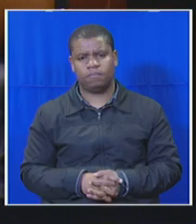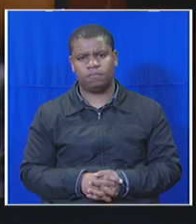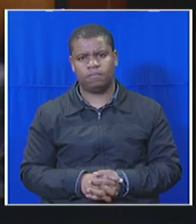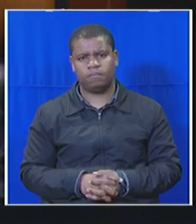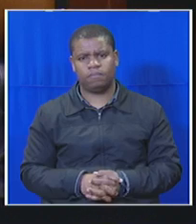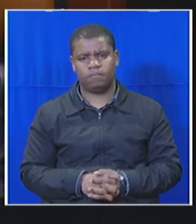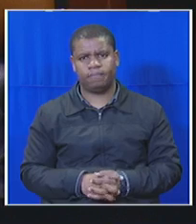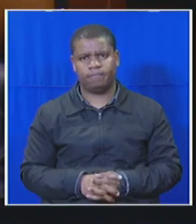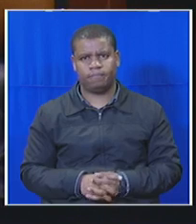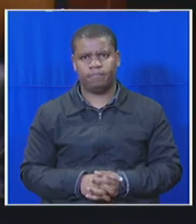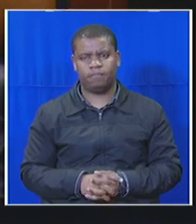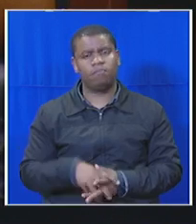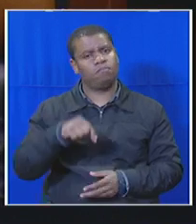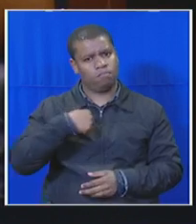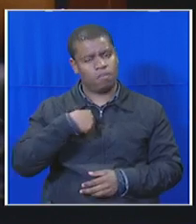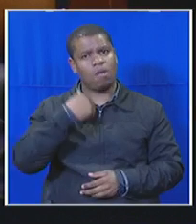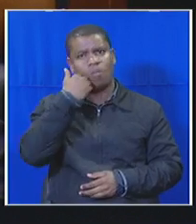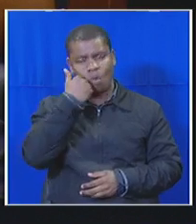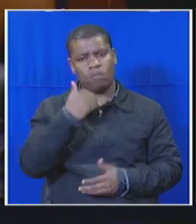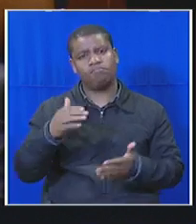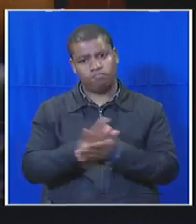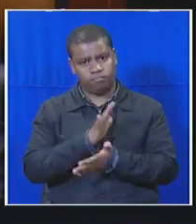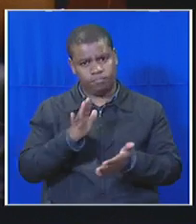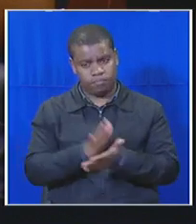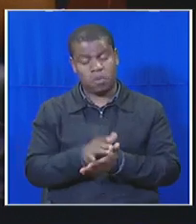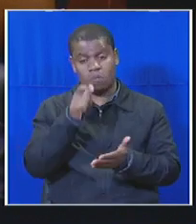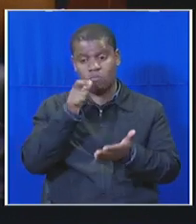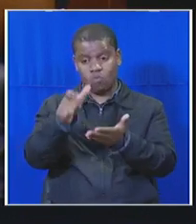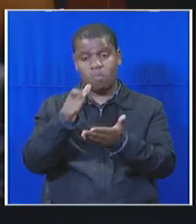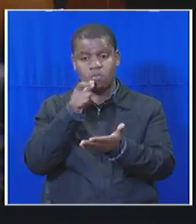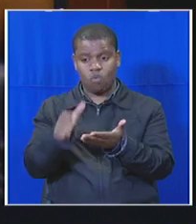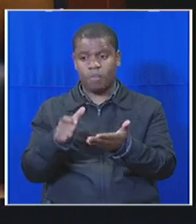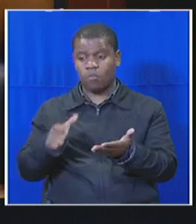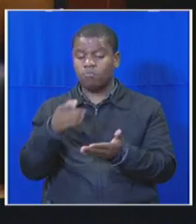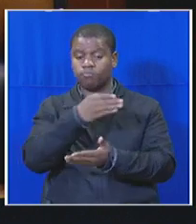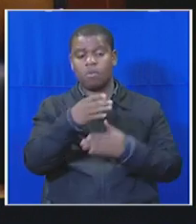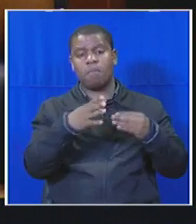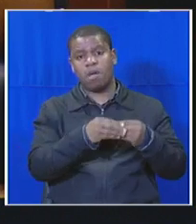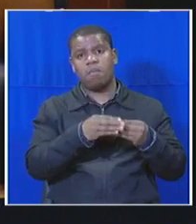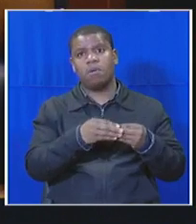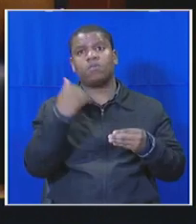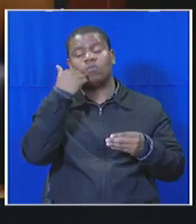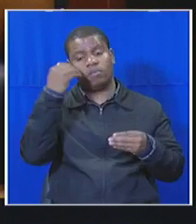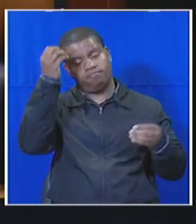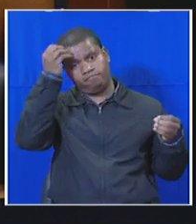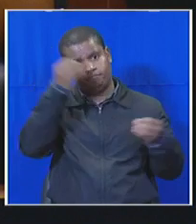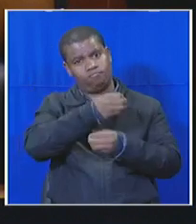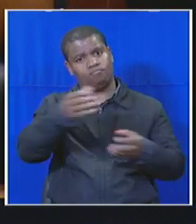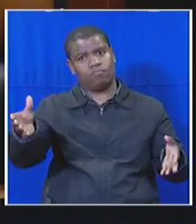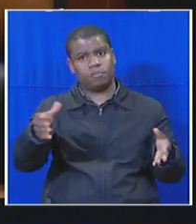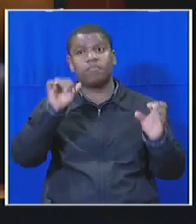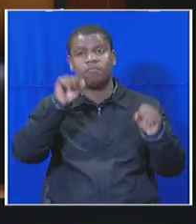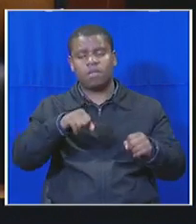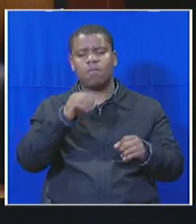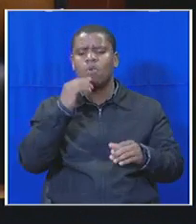wish you to appreciate these comments that members make in the House. We want to be as close to